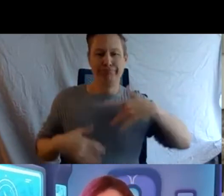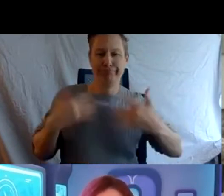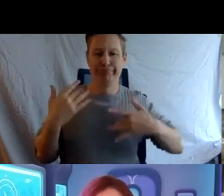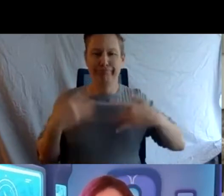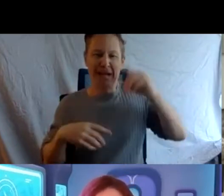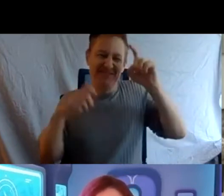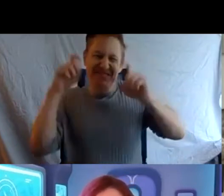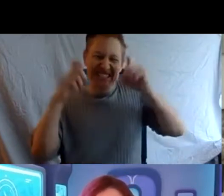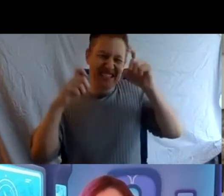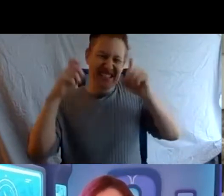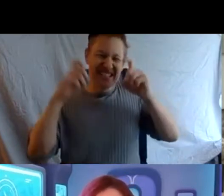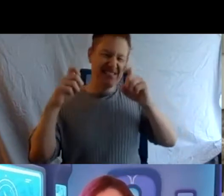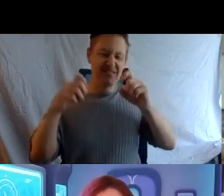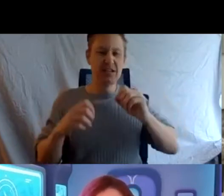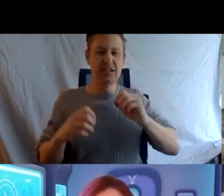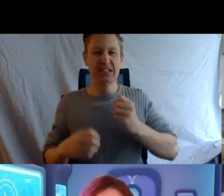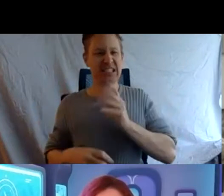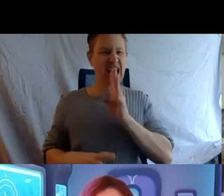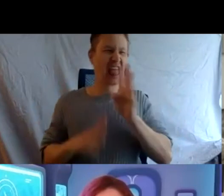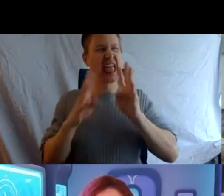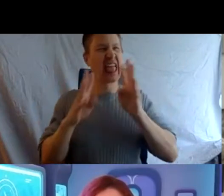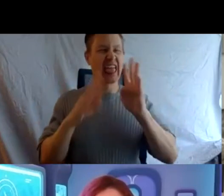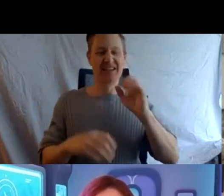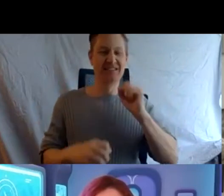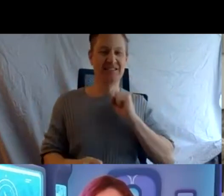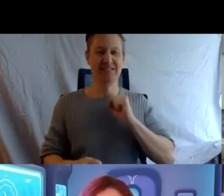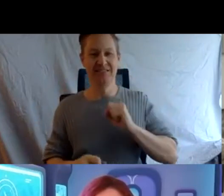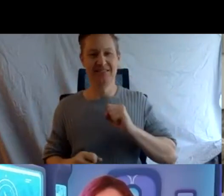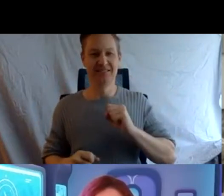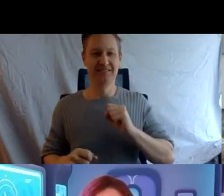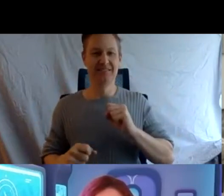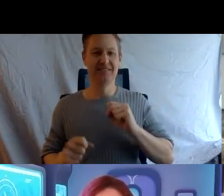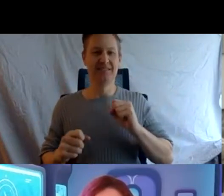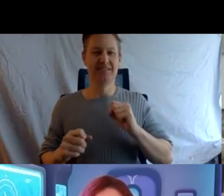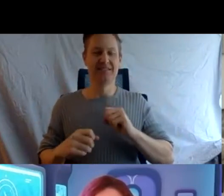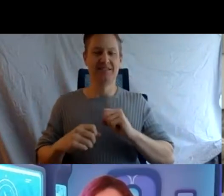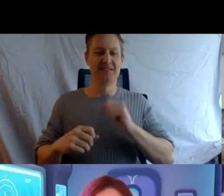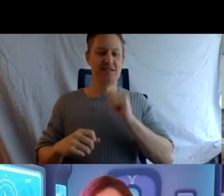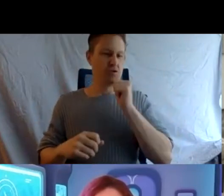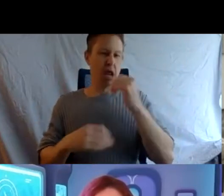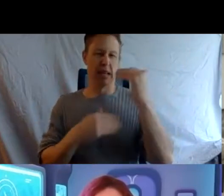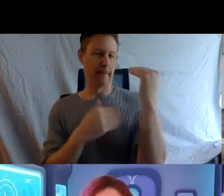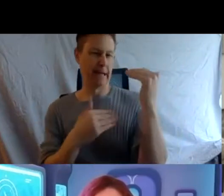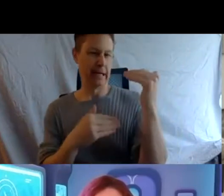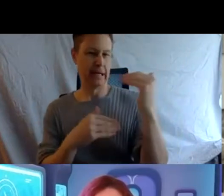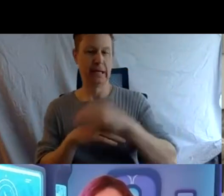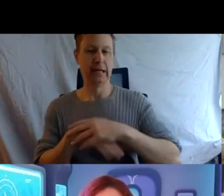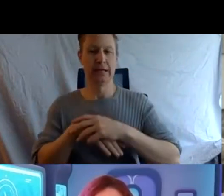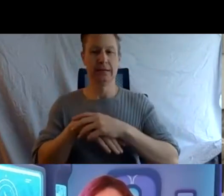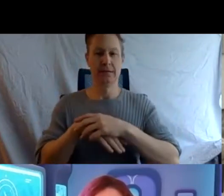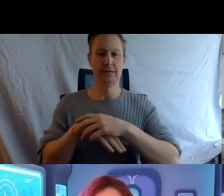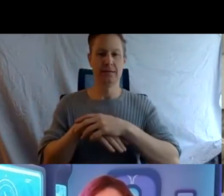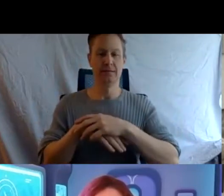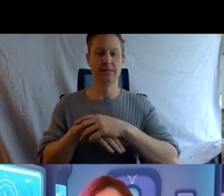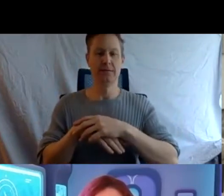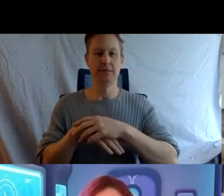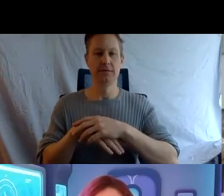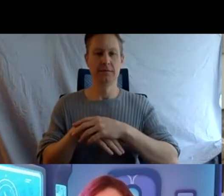it's like you can just lay it all out and be fun, and it's a lot more